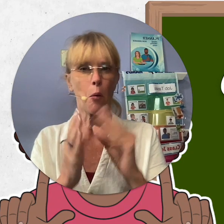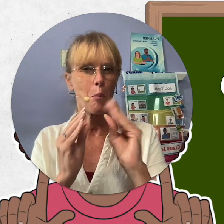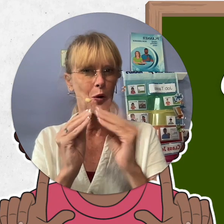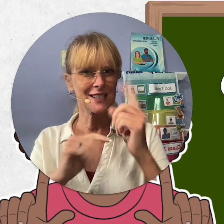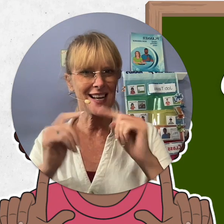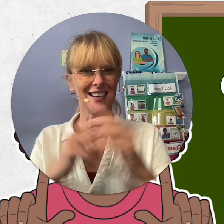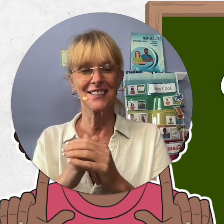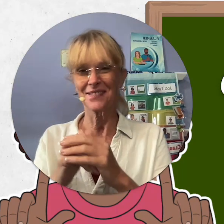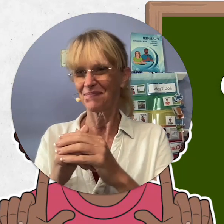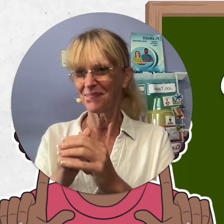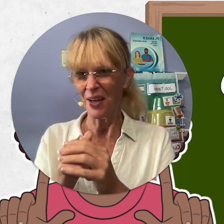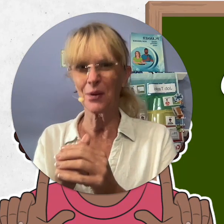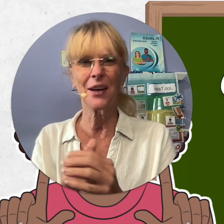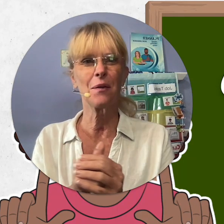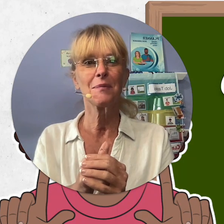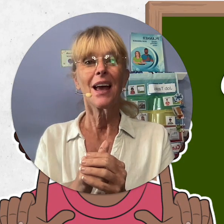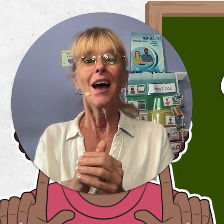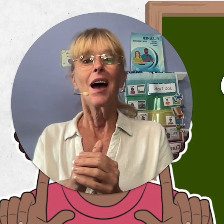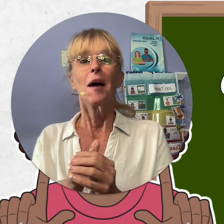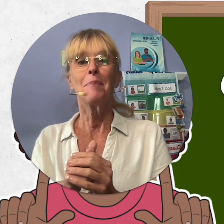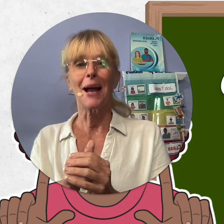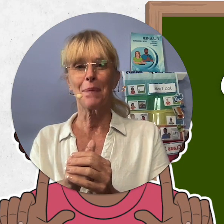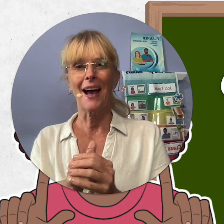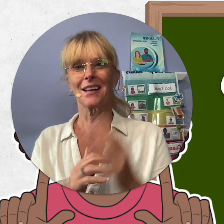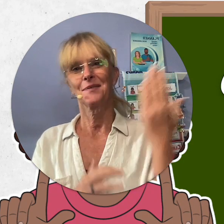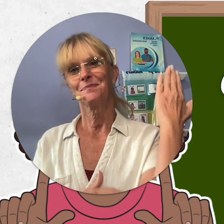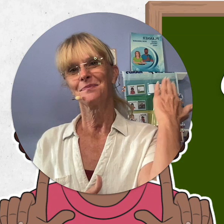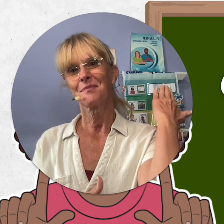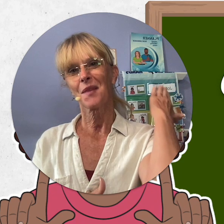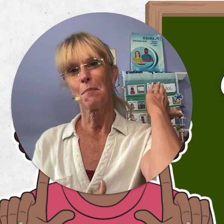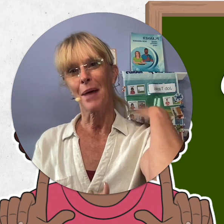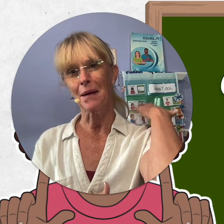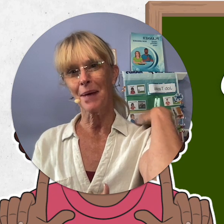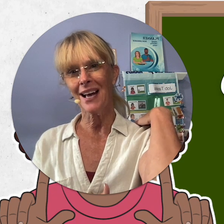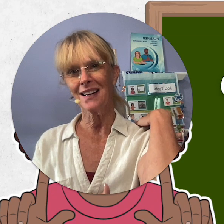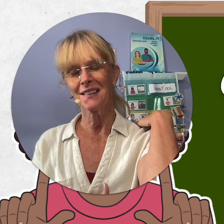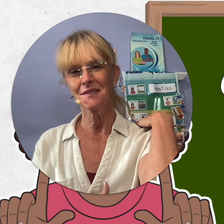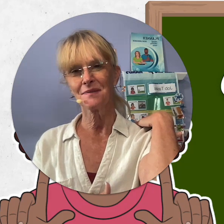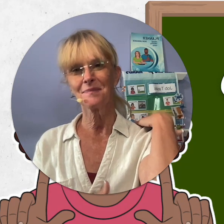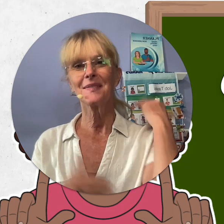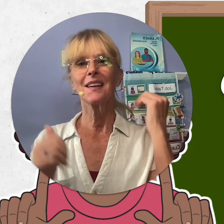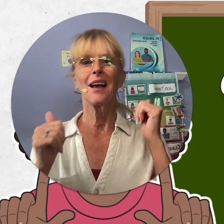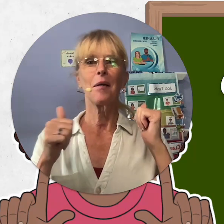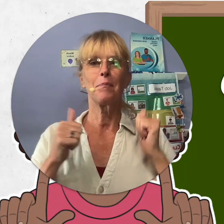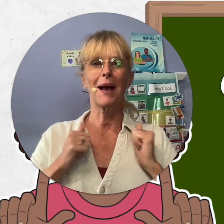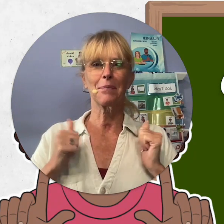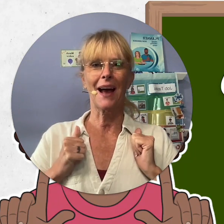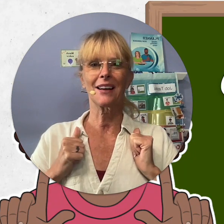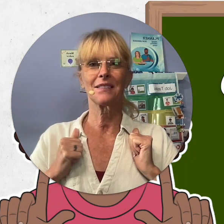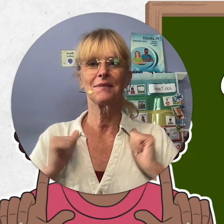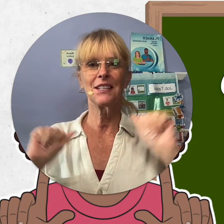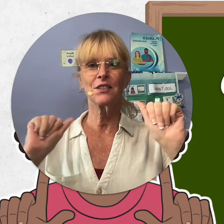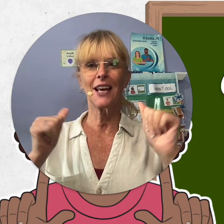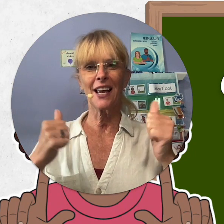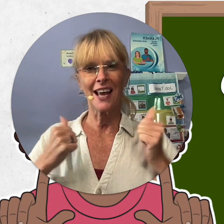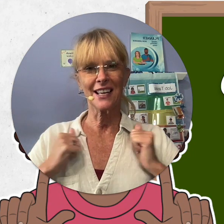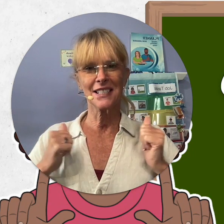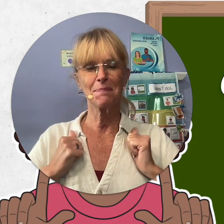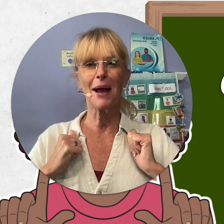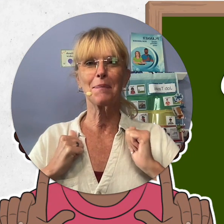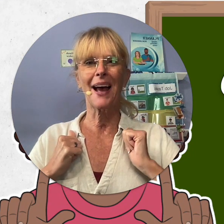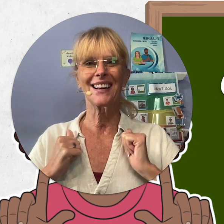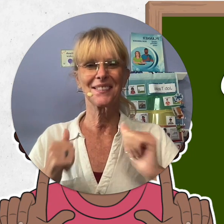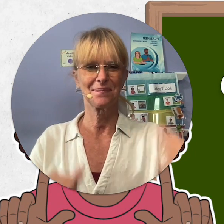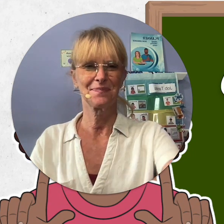again more signs. Here we go. Backpack, backpack, backpack. These are the A